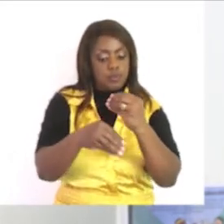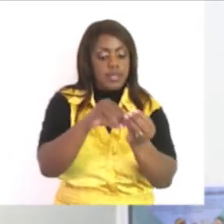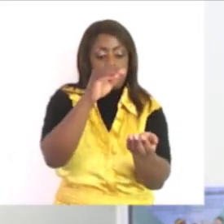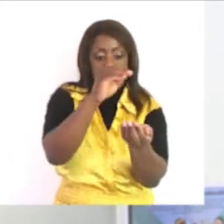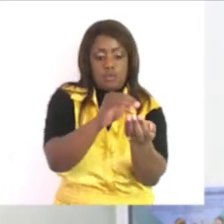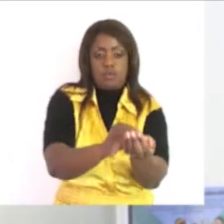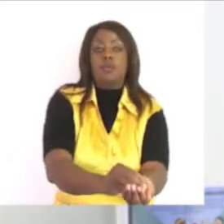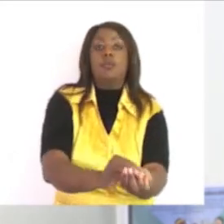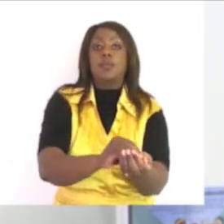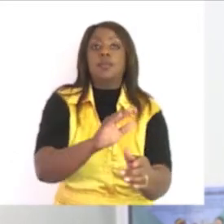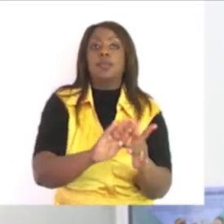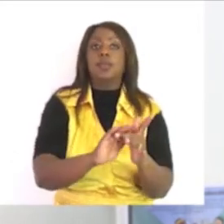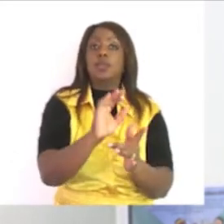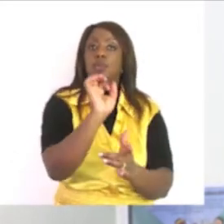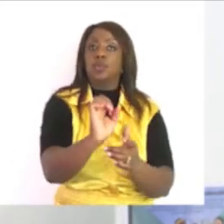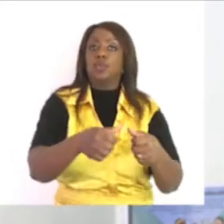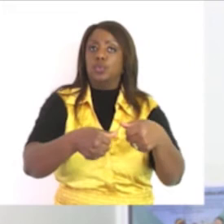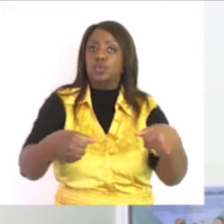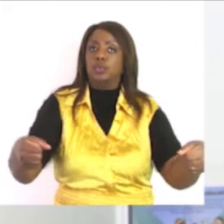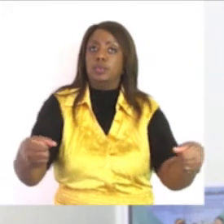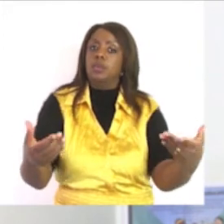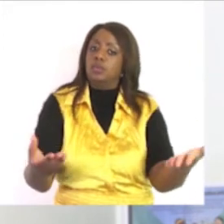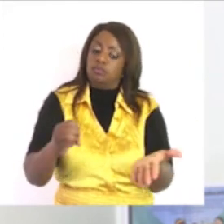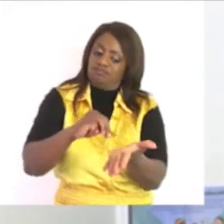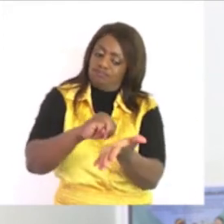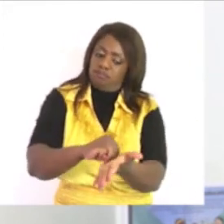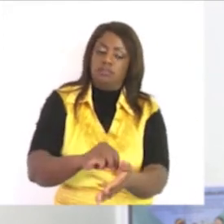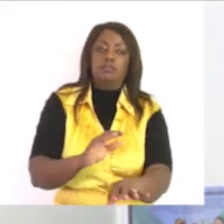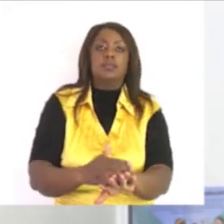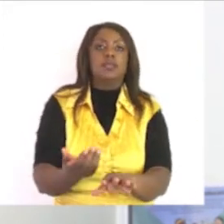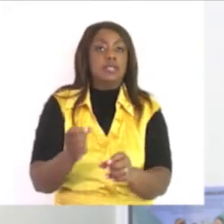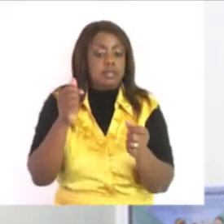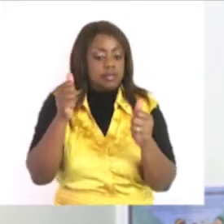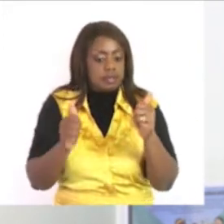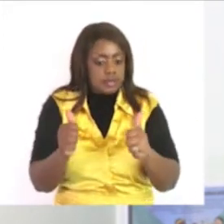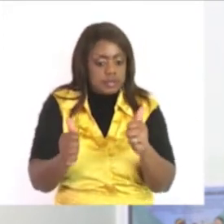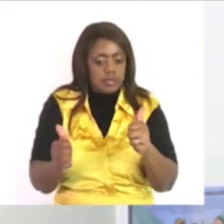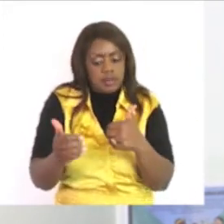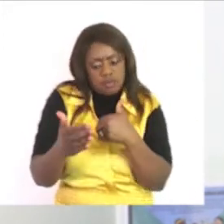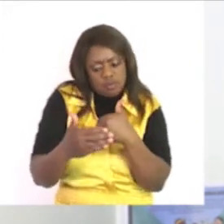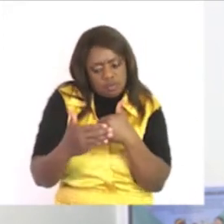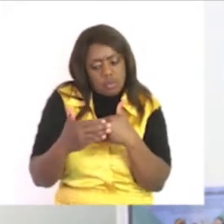comments obviously talk about how is your estimate